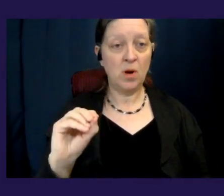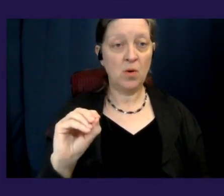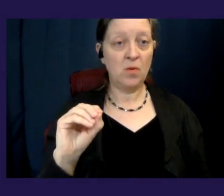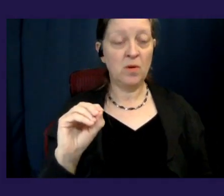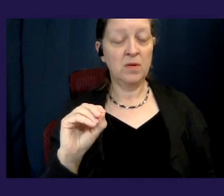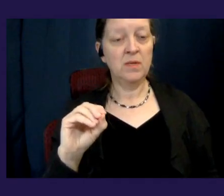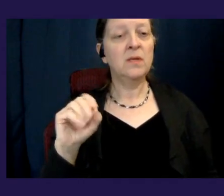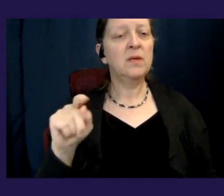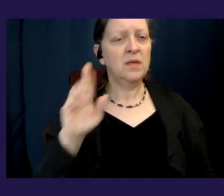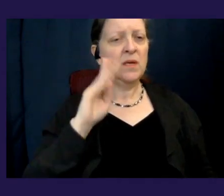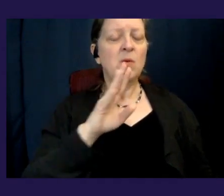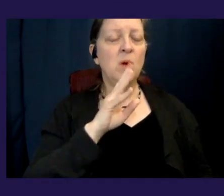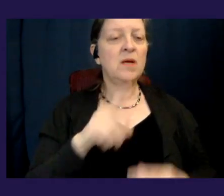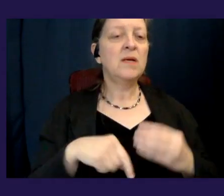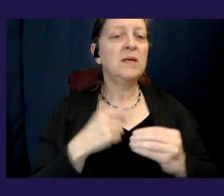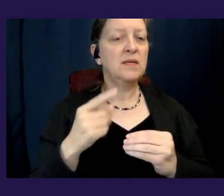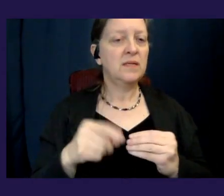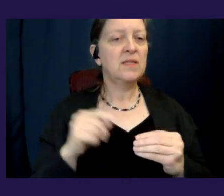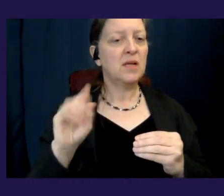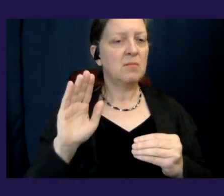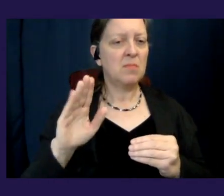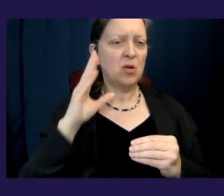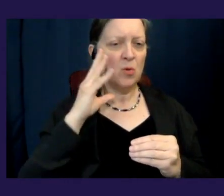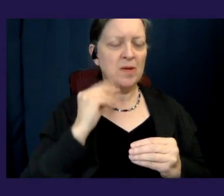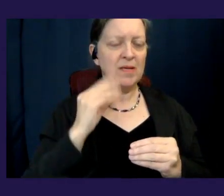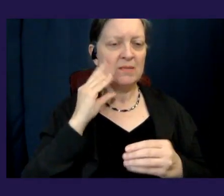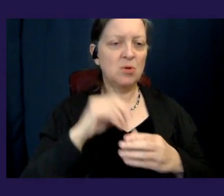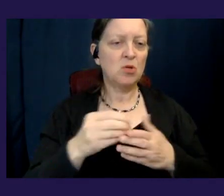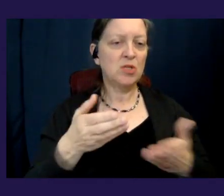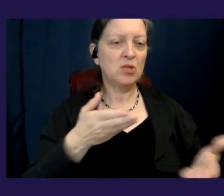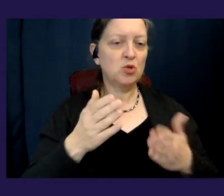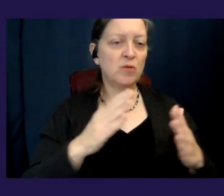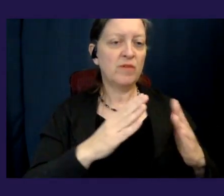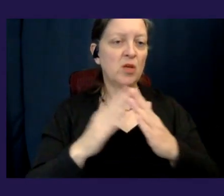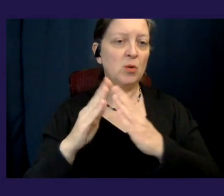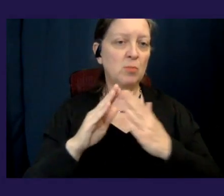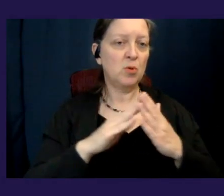about the experience in serving communities in Chicago.